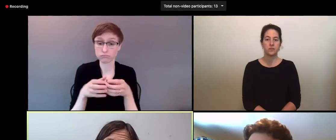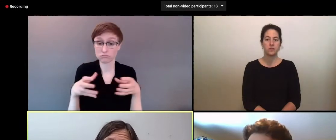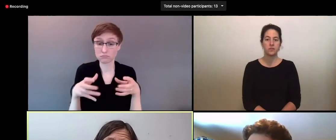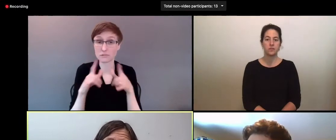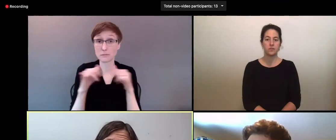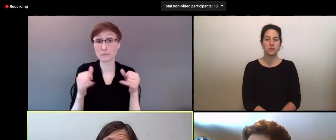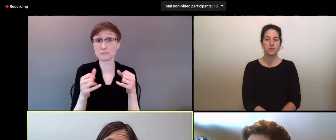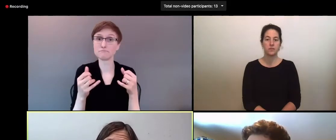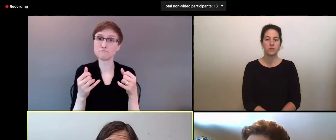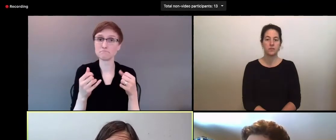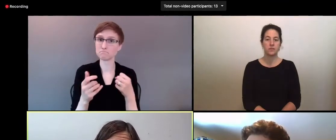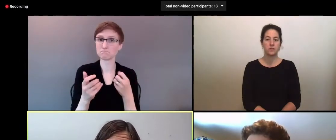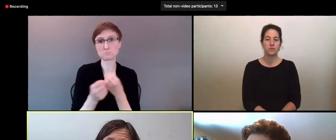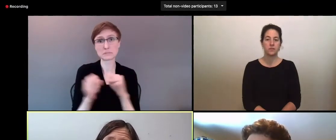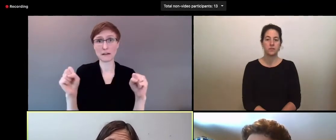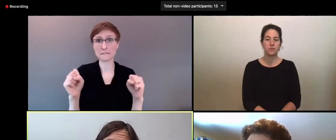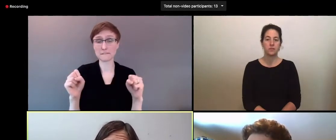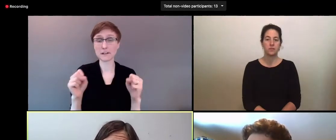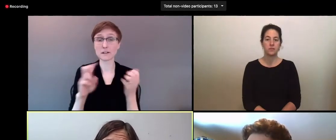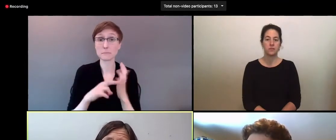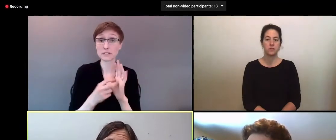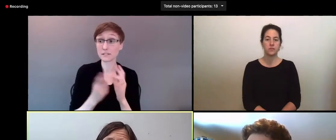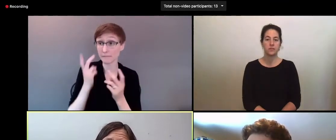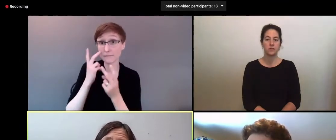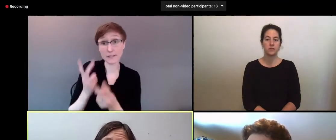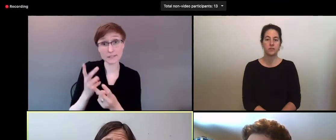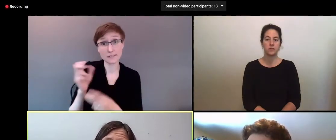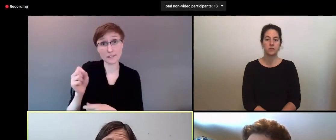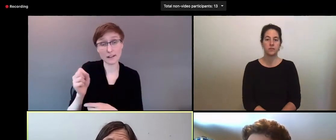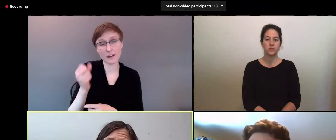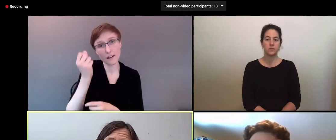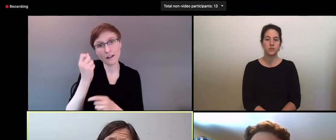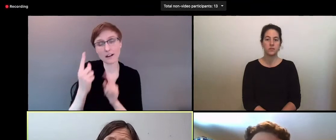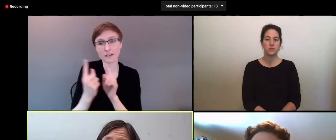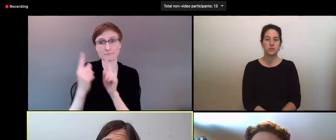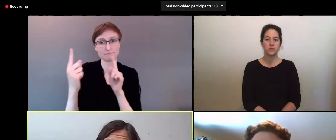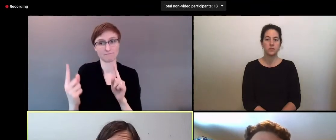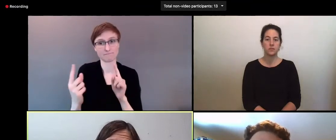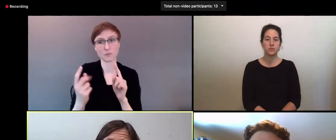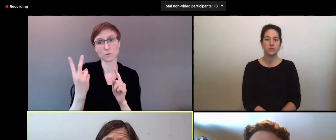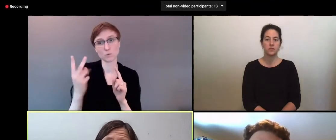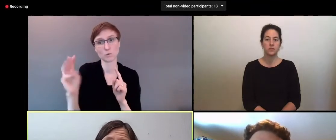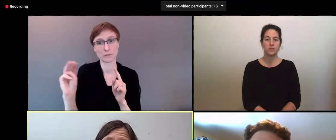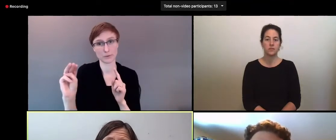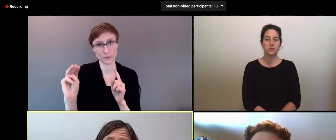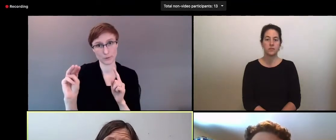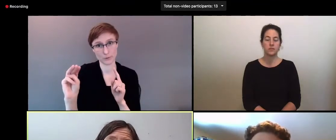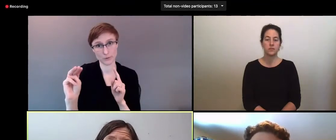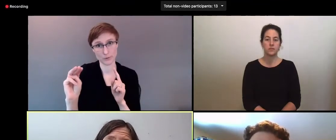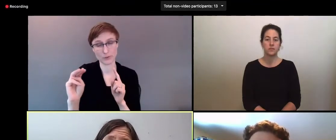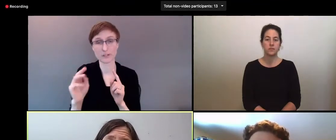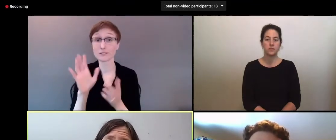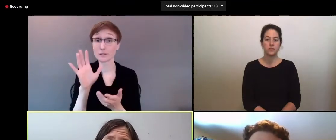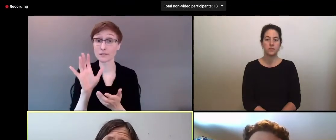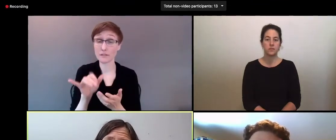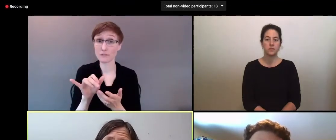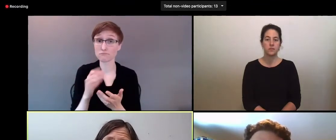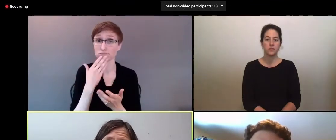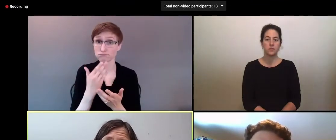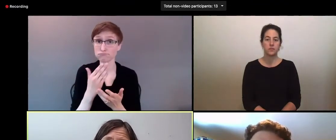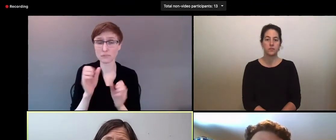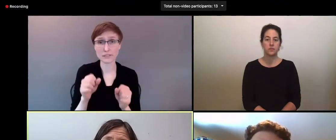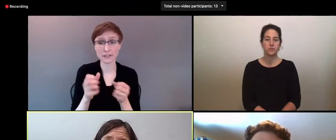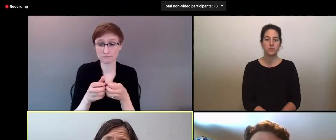distancing. So visiting others, but staying 2 meters away. That's a really great way to